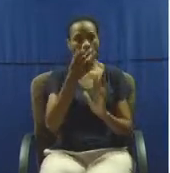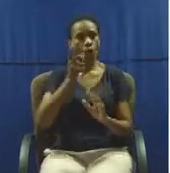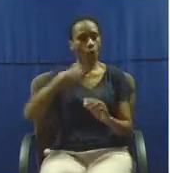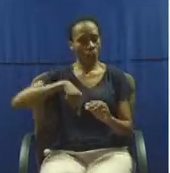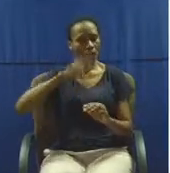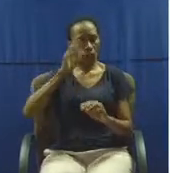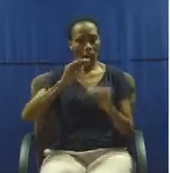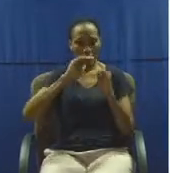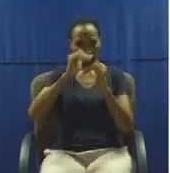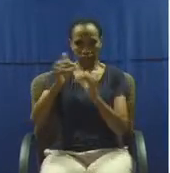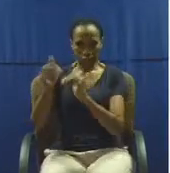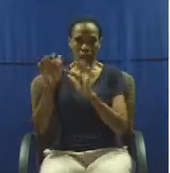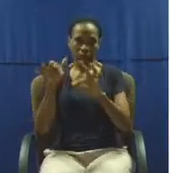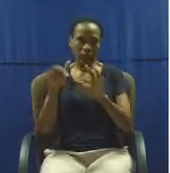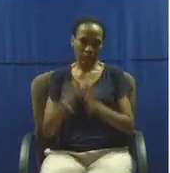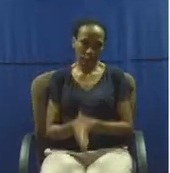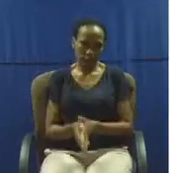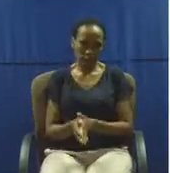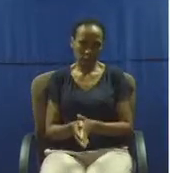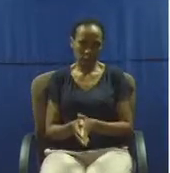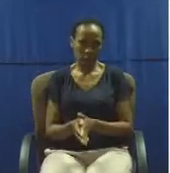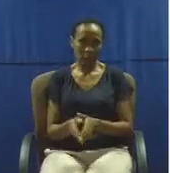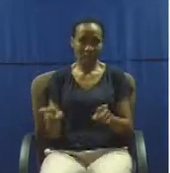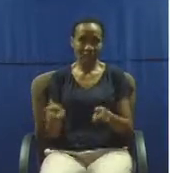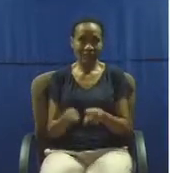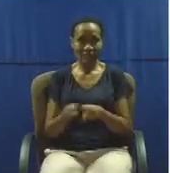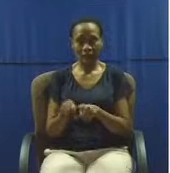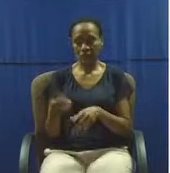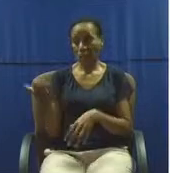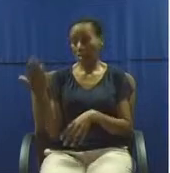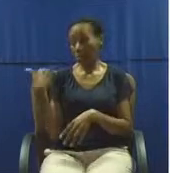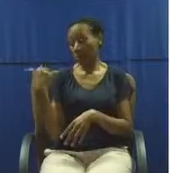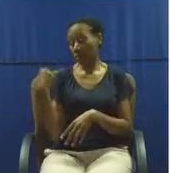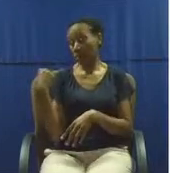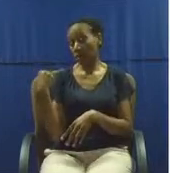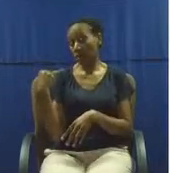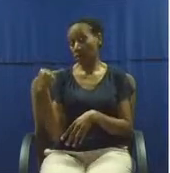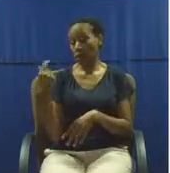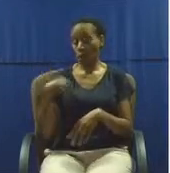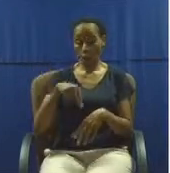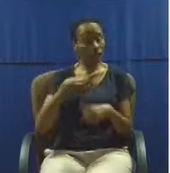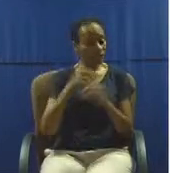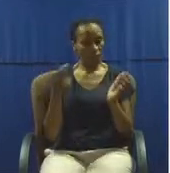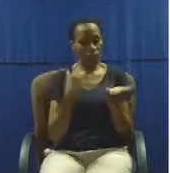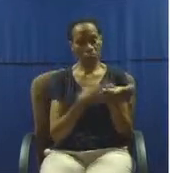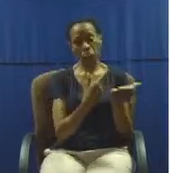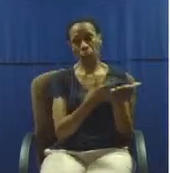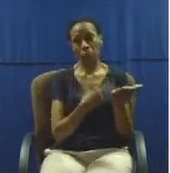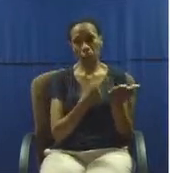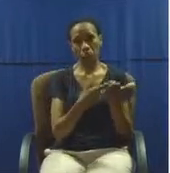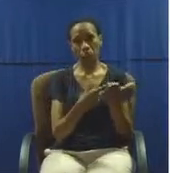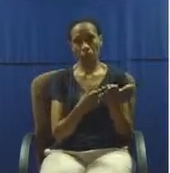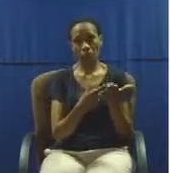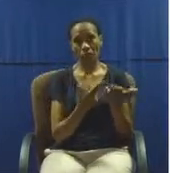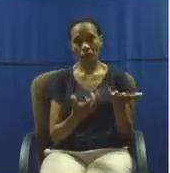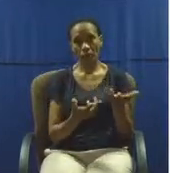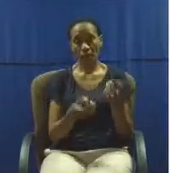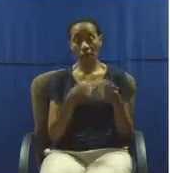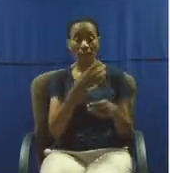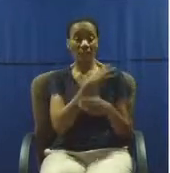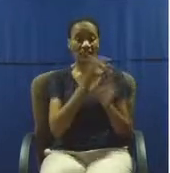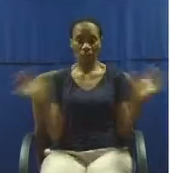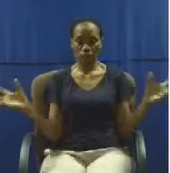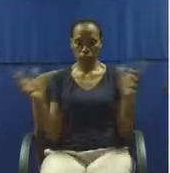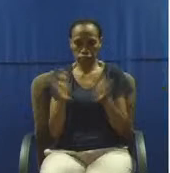And as recently as just yesterday, we discussed it also in one of our cabinet